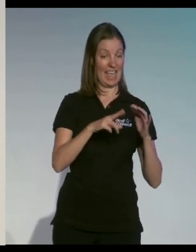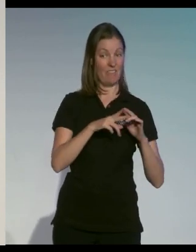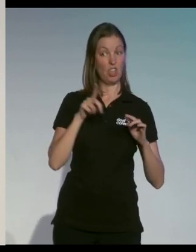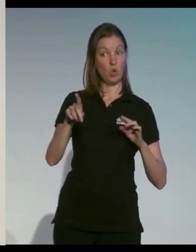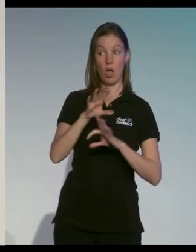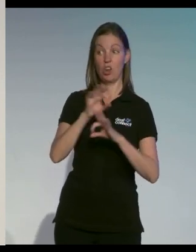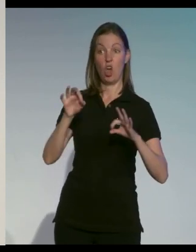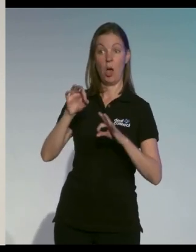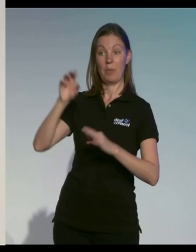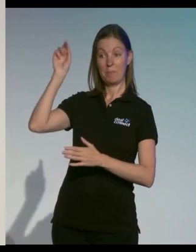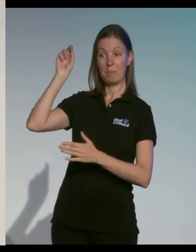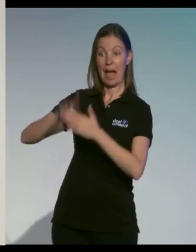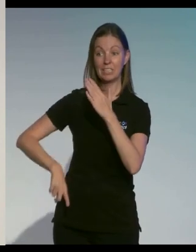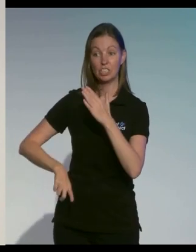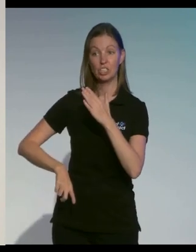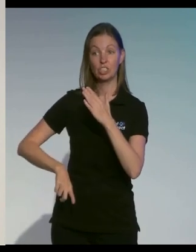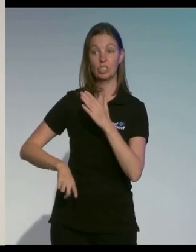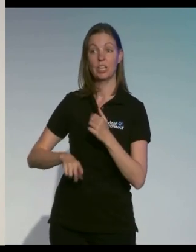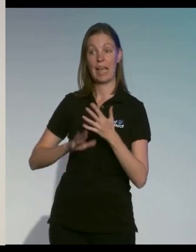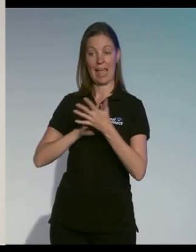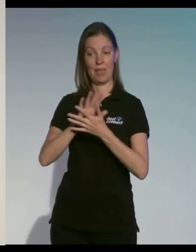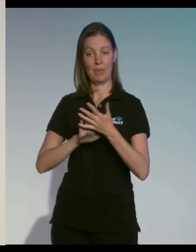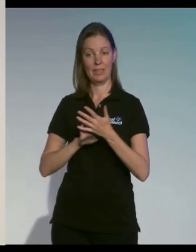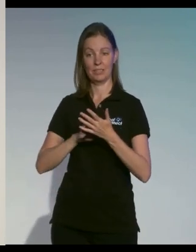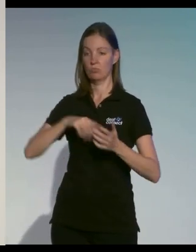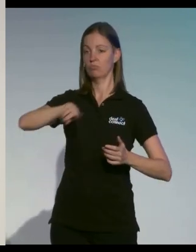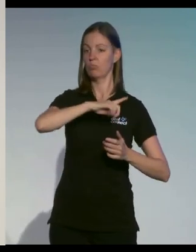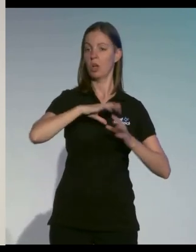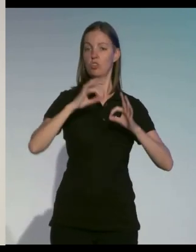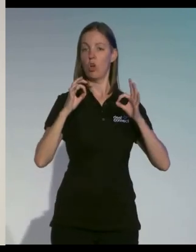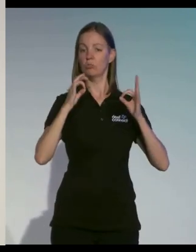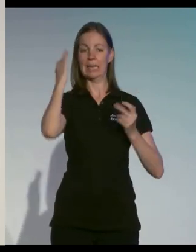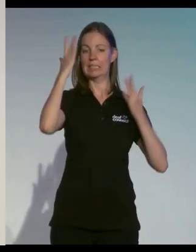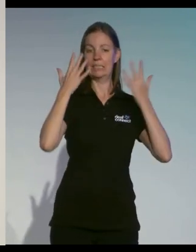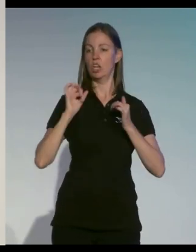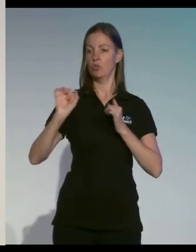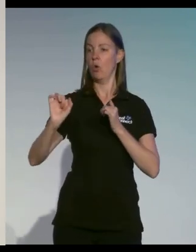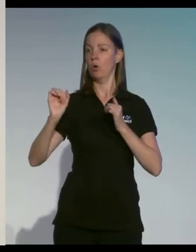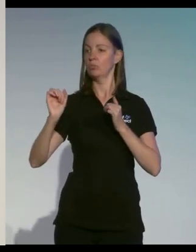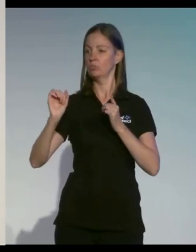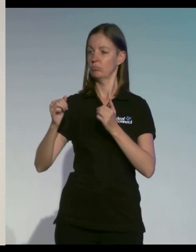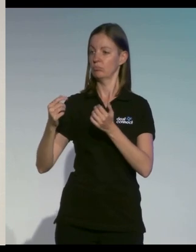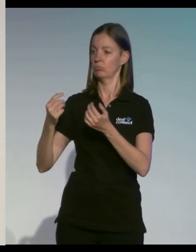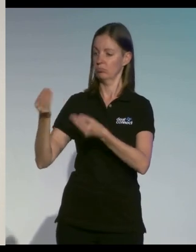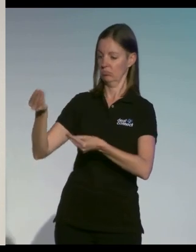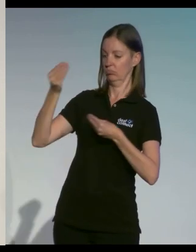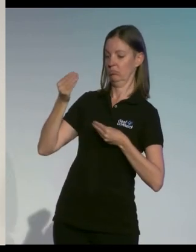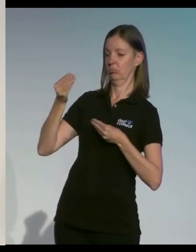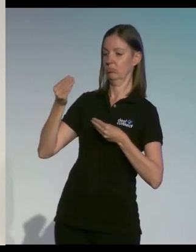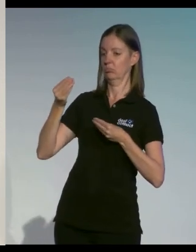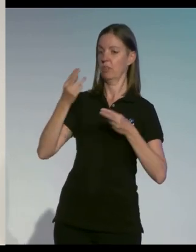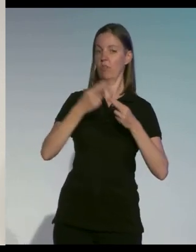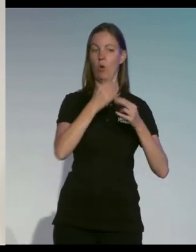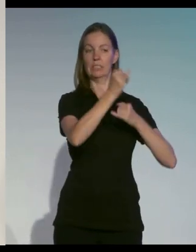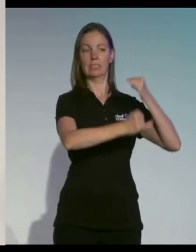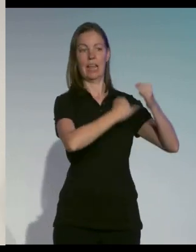punished, it's not ripe for consideration by international tribunals. And they said, thank you very